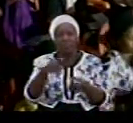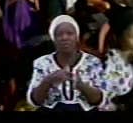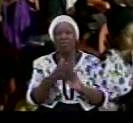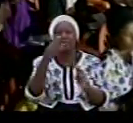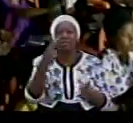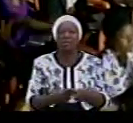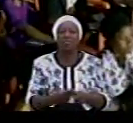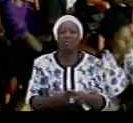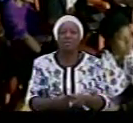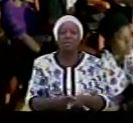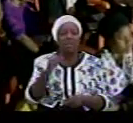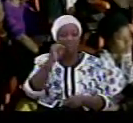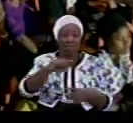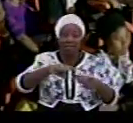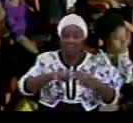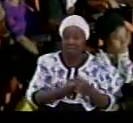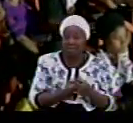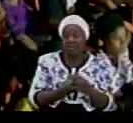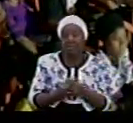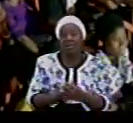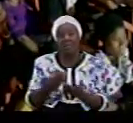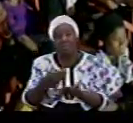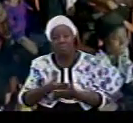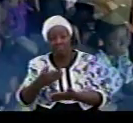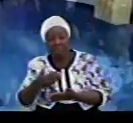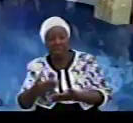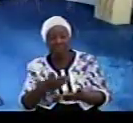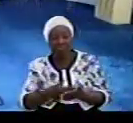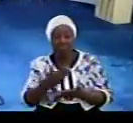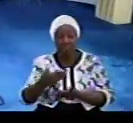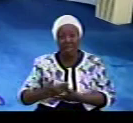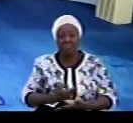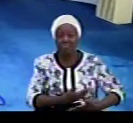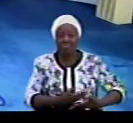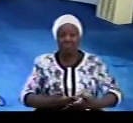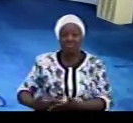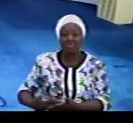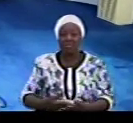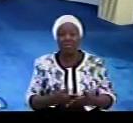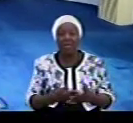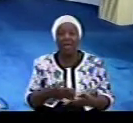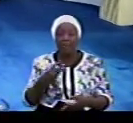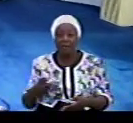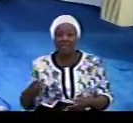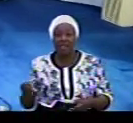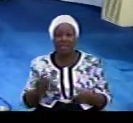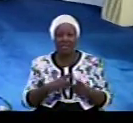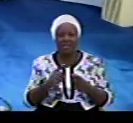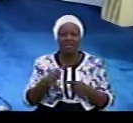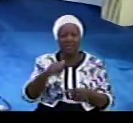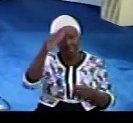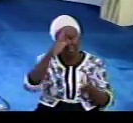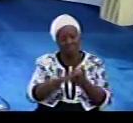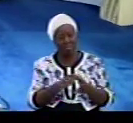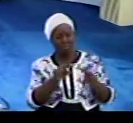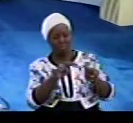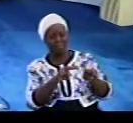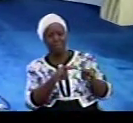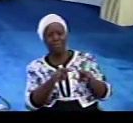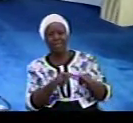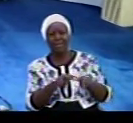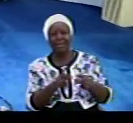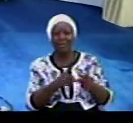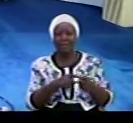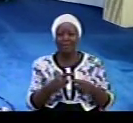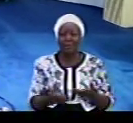She started buying baby materials, and the husband looked the other direction, will not discuss the